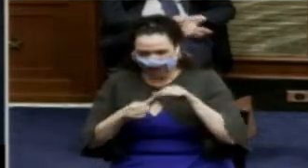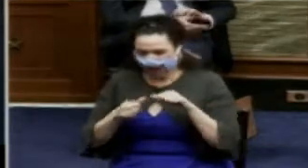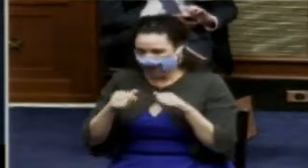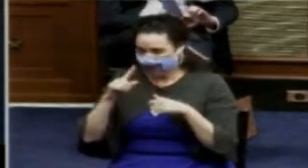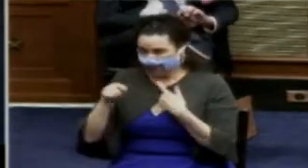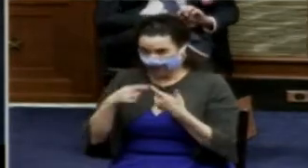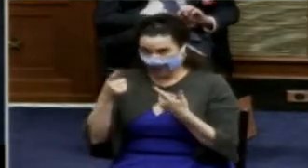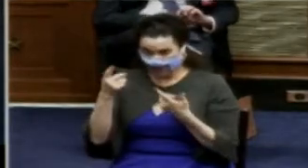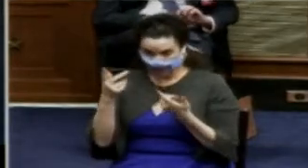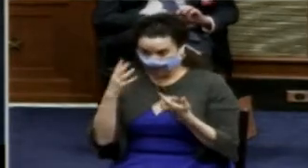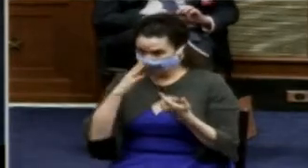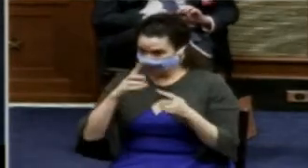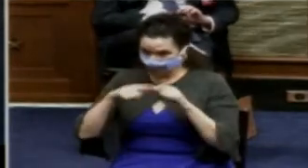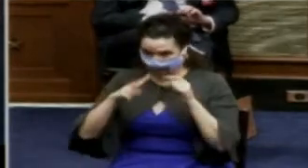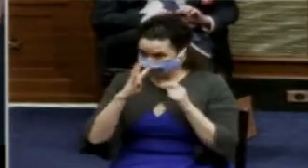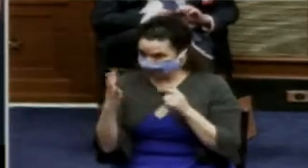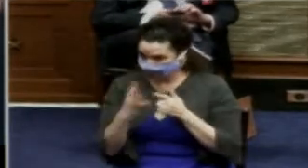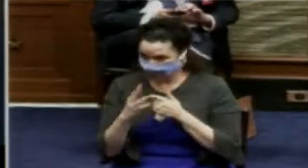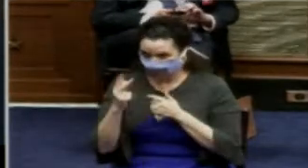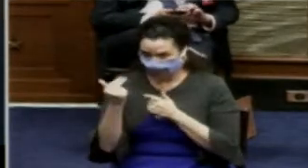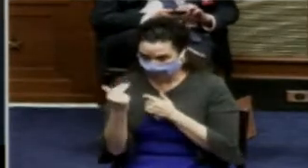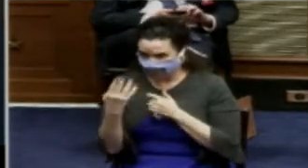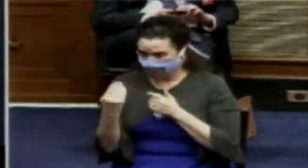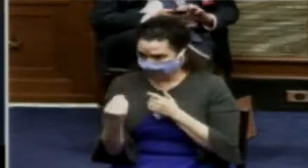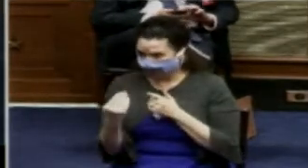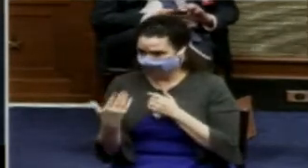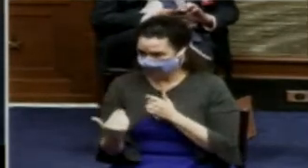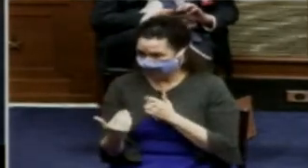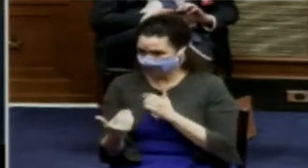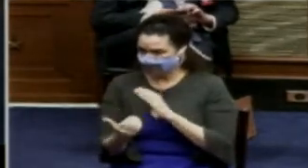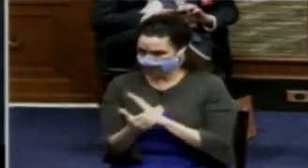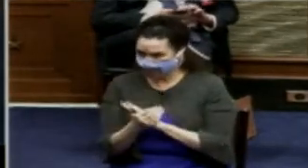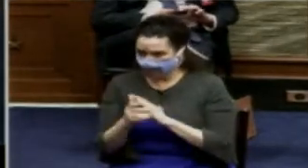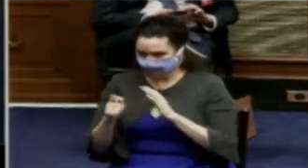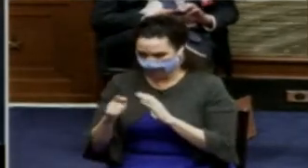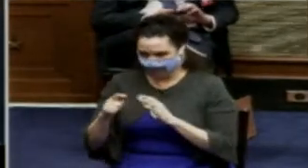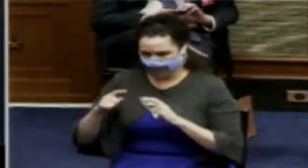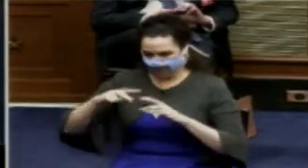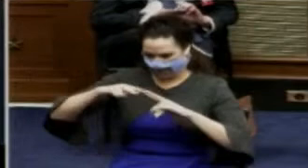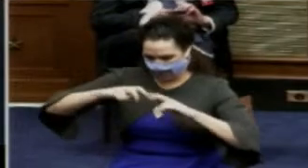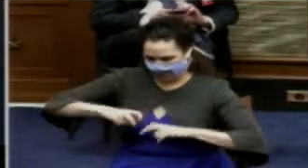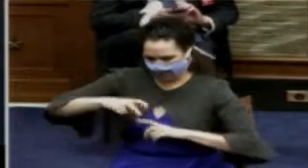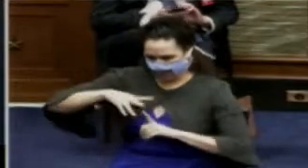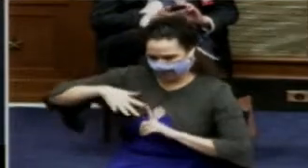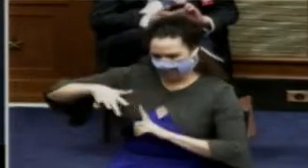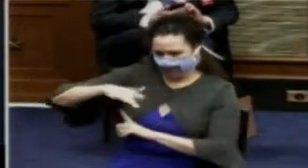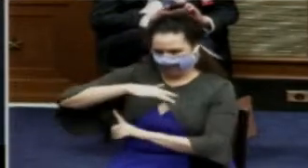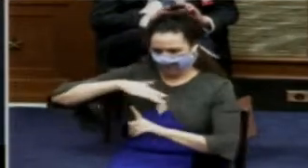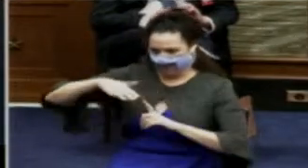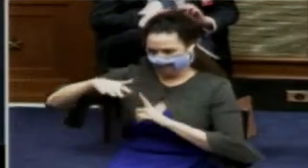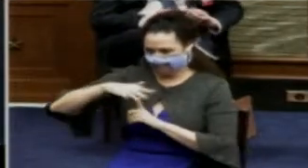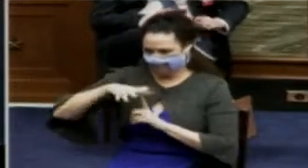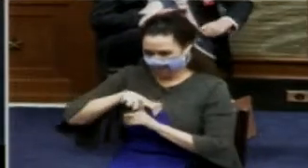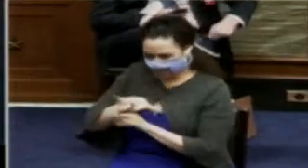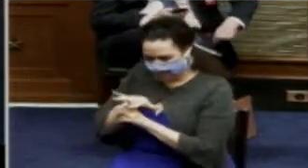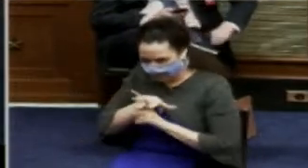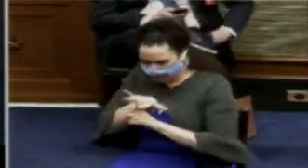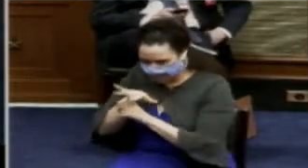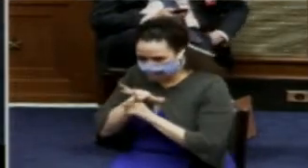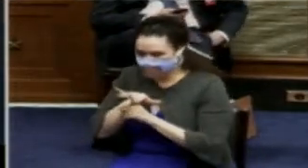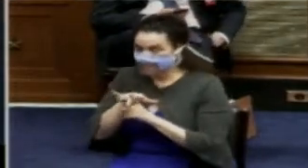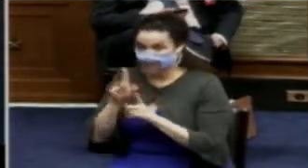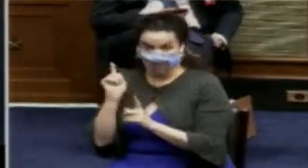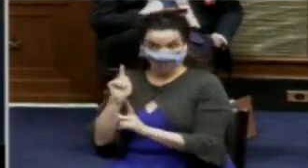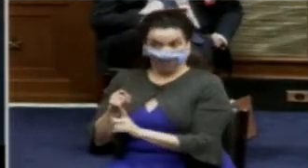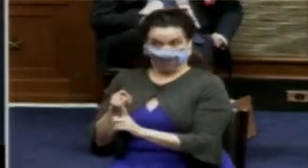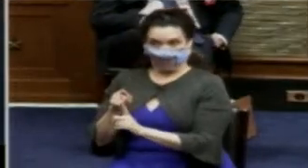we're discussing in a context. And the context on the other side of the aisle, tragically, is about voter suppression.